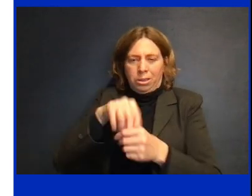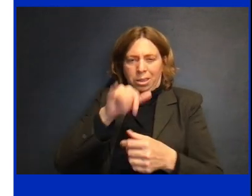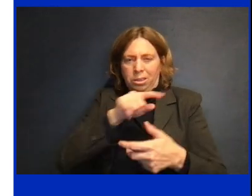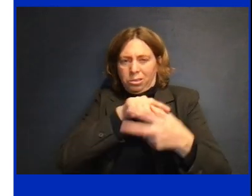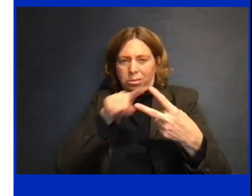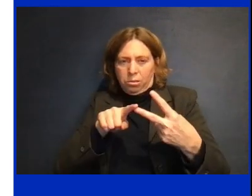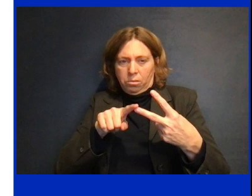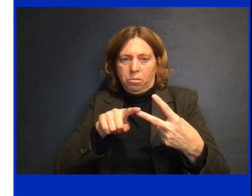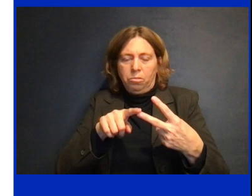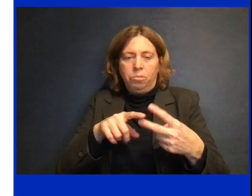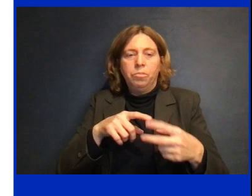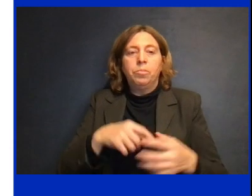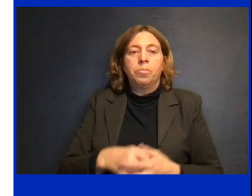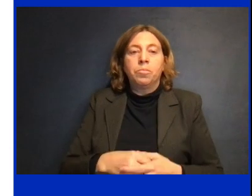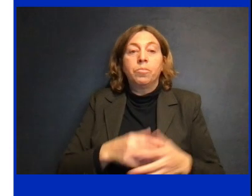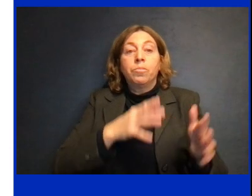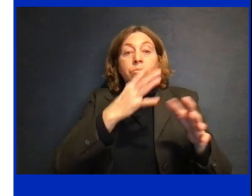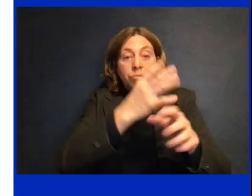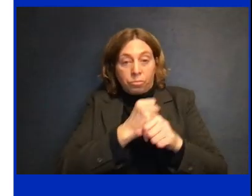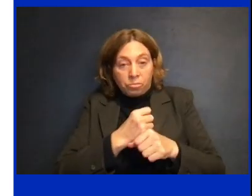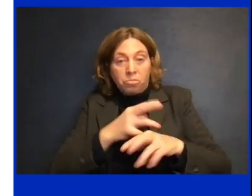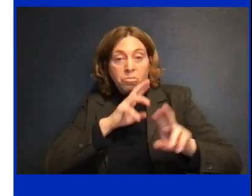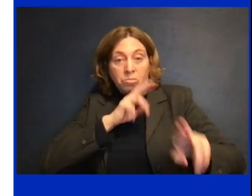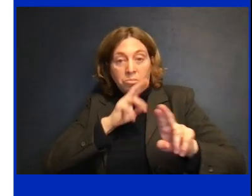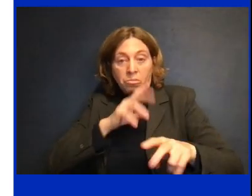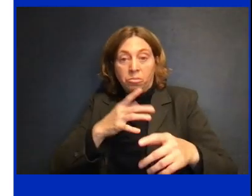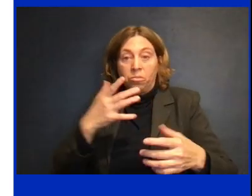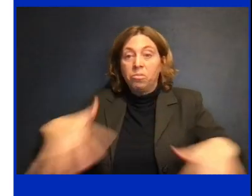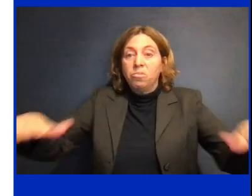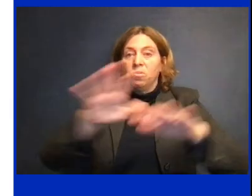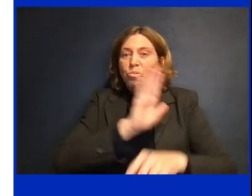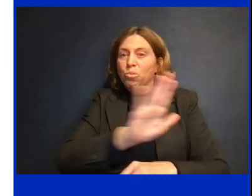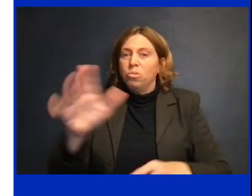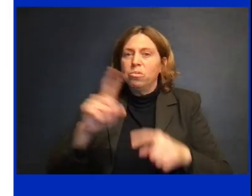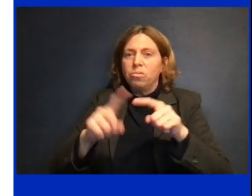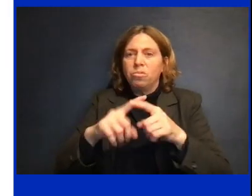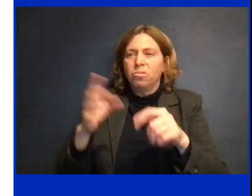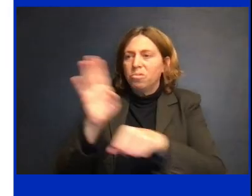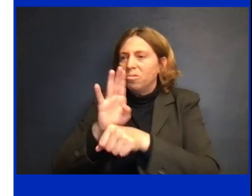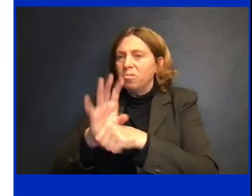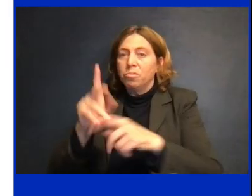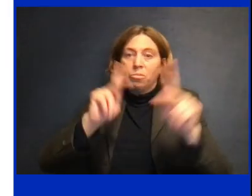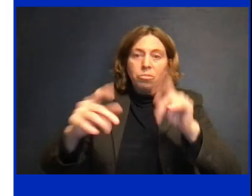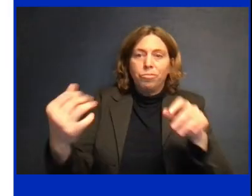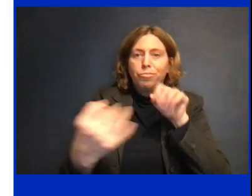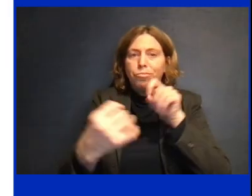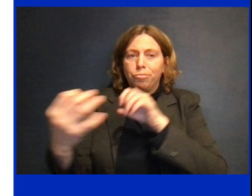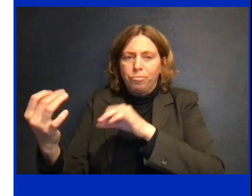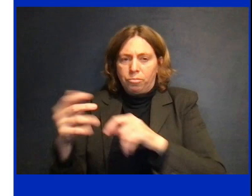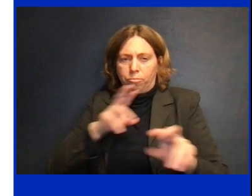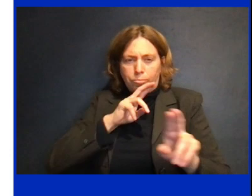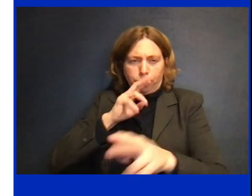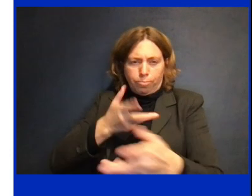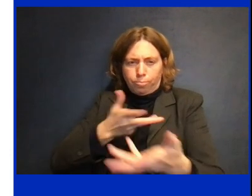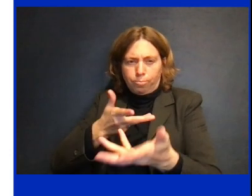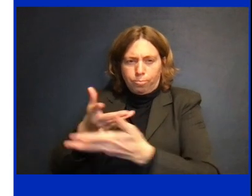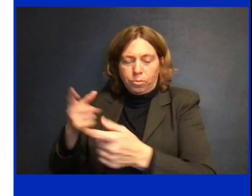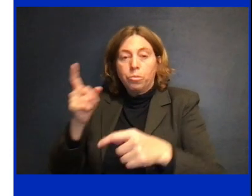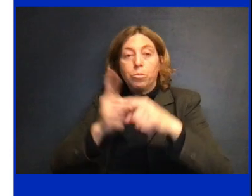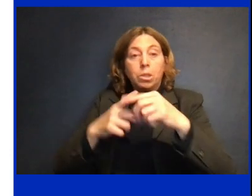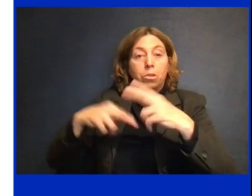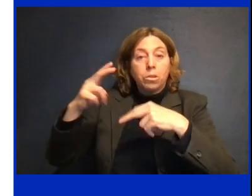Receiving and responding accordingly to public and industry feedback, and the procurement of